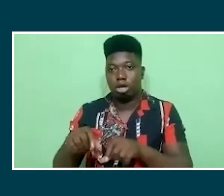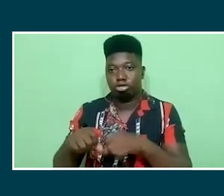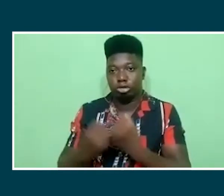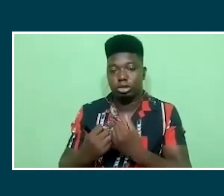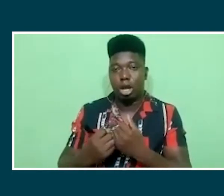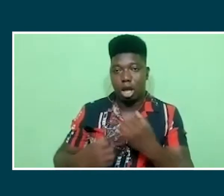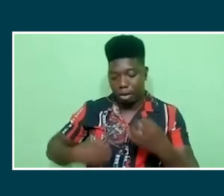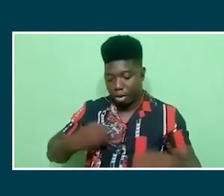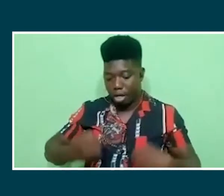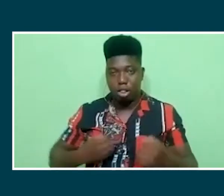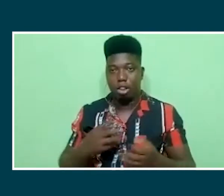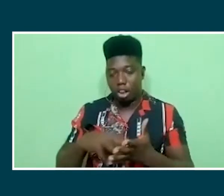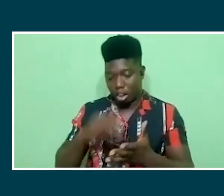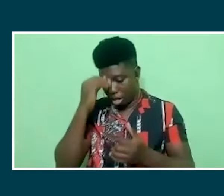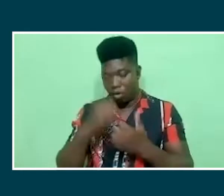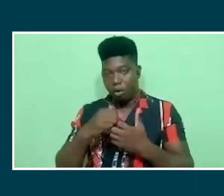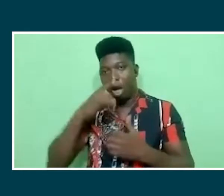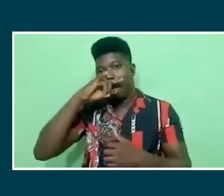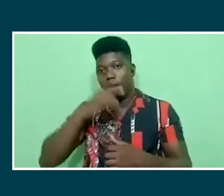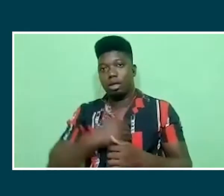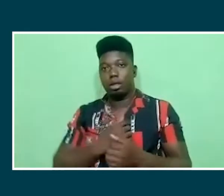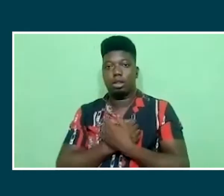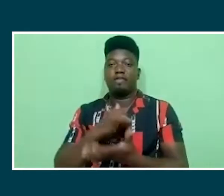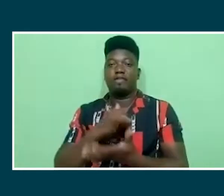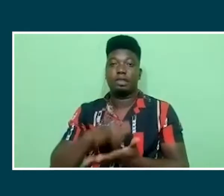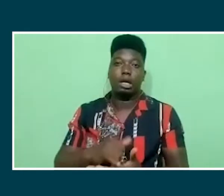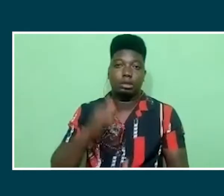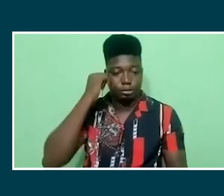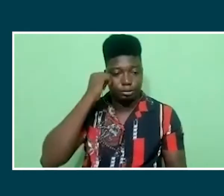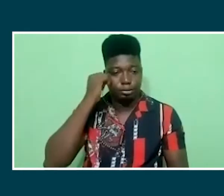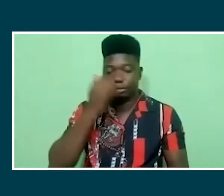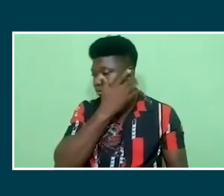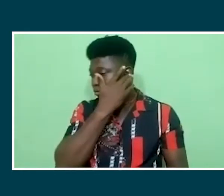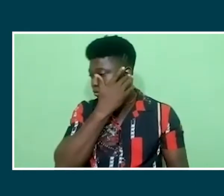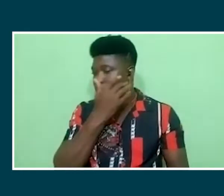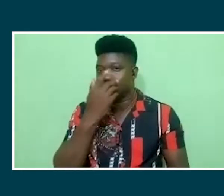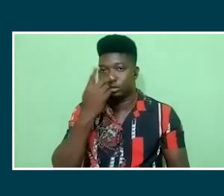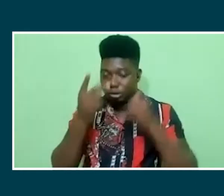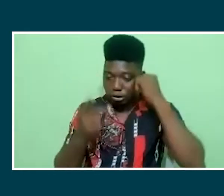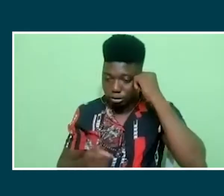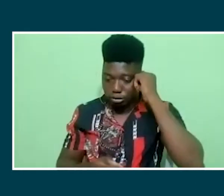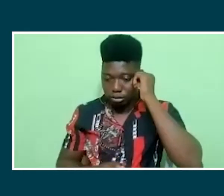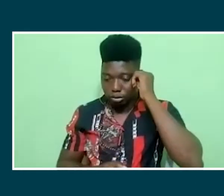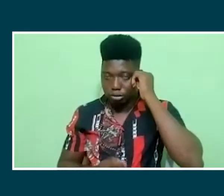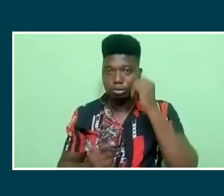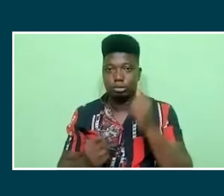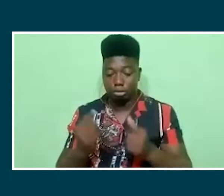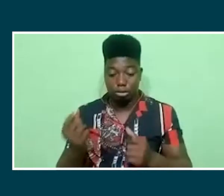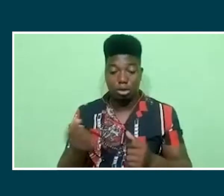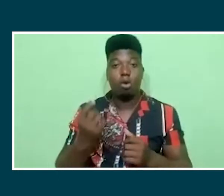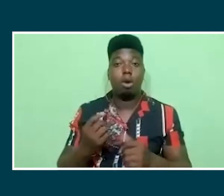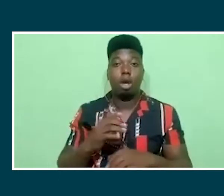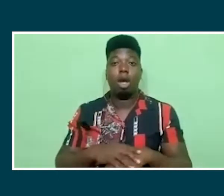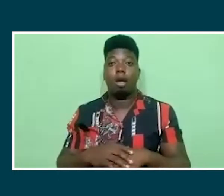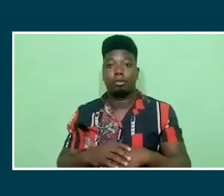with kids, and I love that, using art. I think I saw somebody on here, My Mommy the Artist. Follow her on Instagram. She's